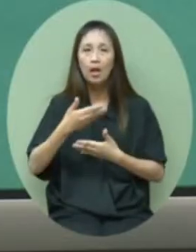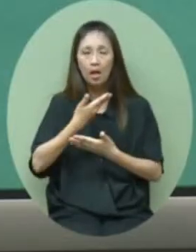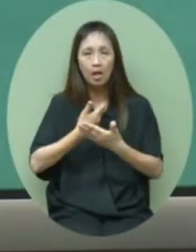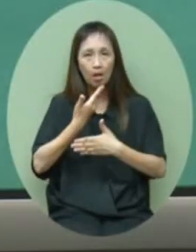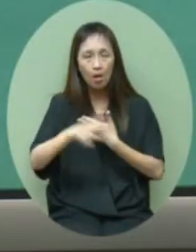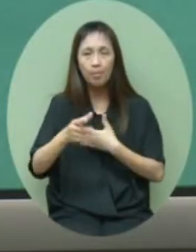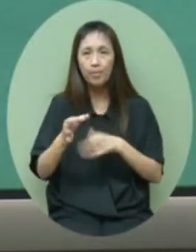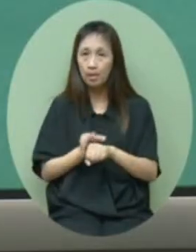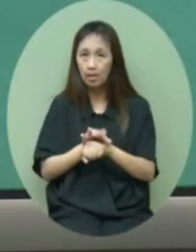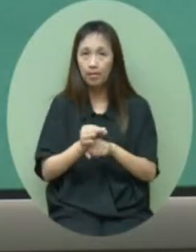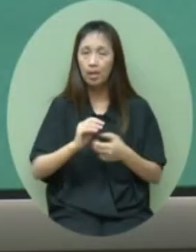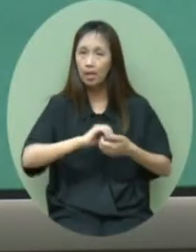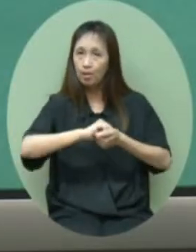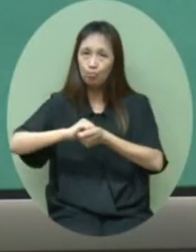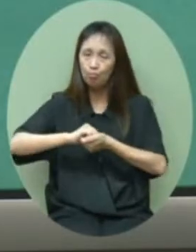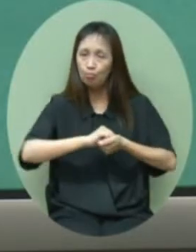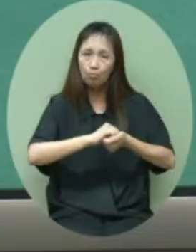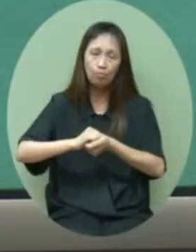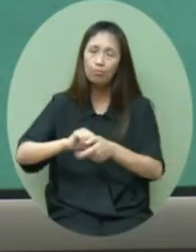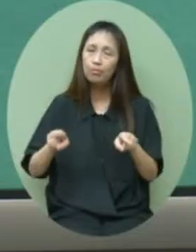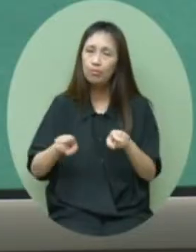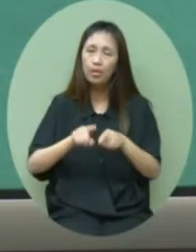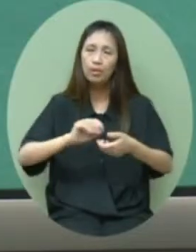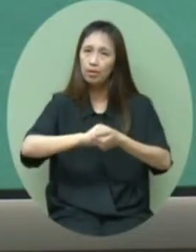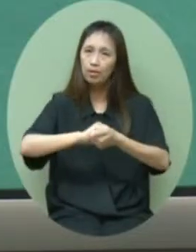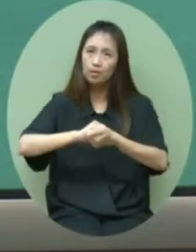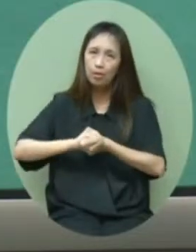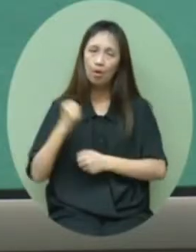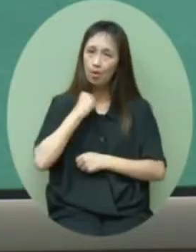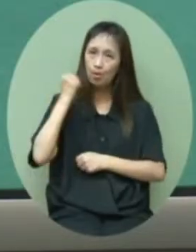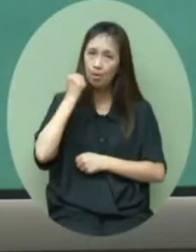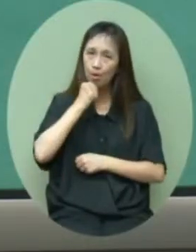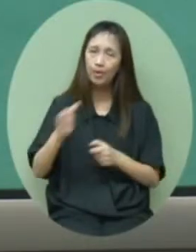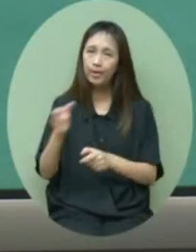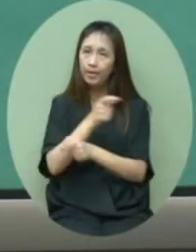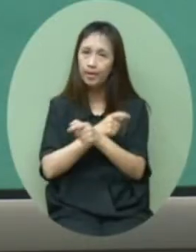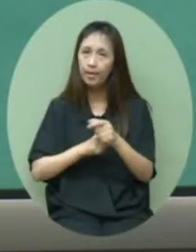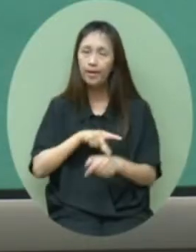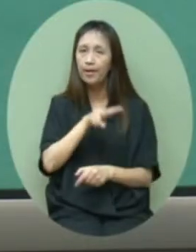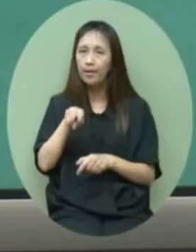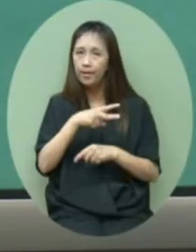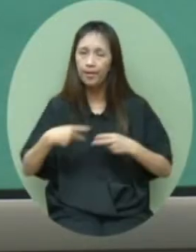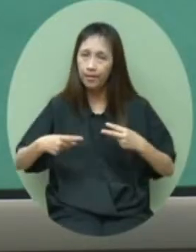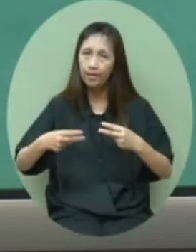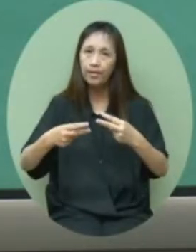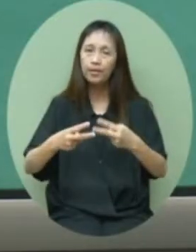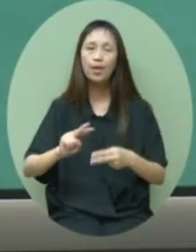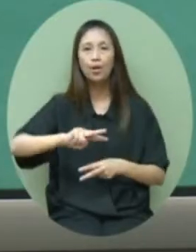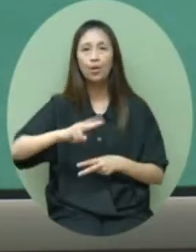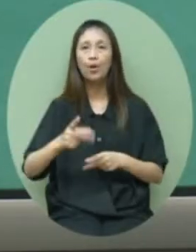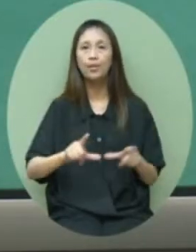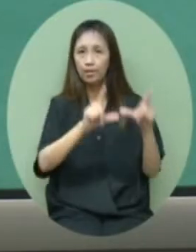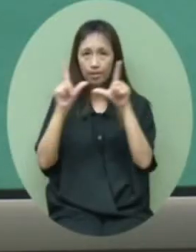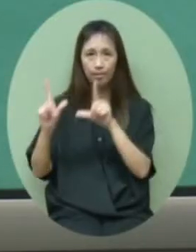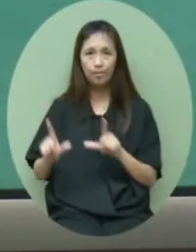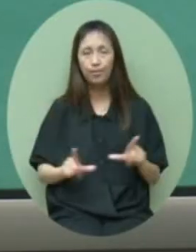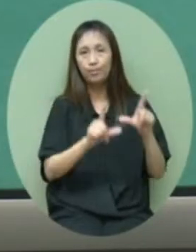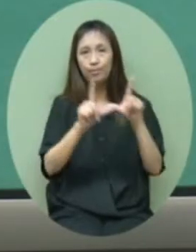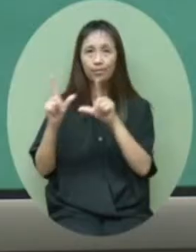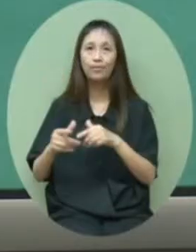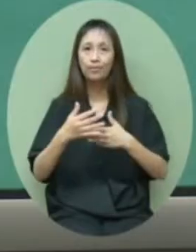need to deepen our international cooperation. And we have to expand regional cooperation, and then we